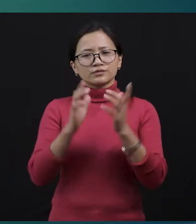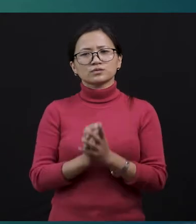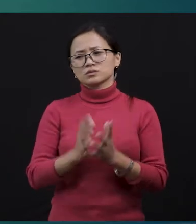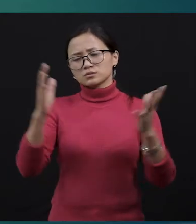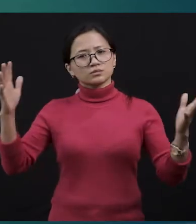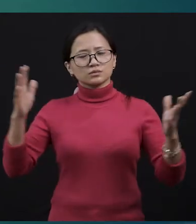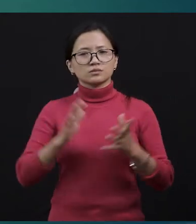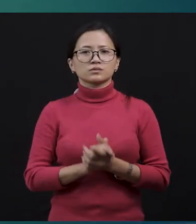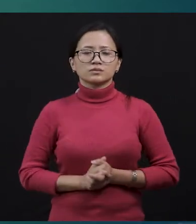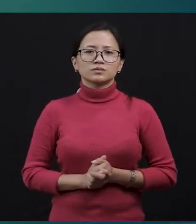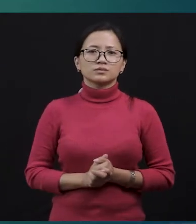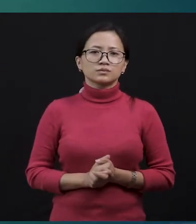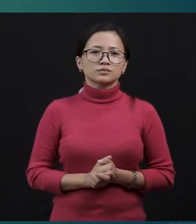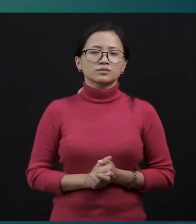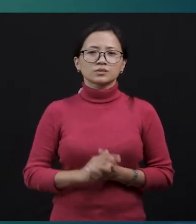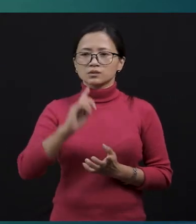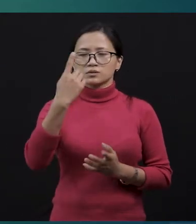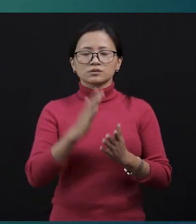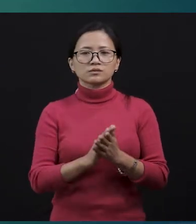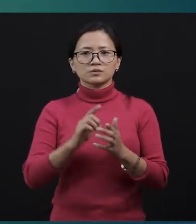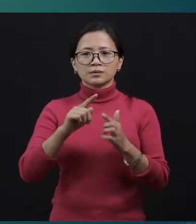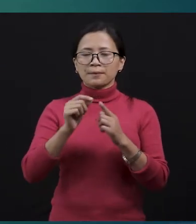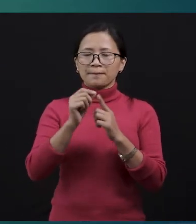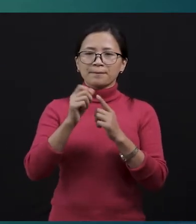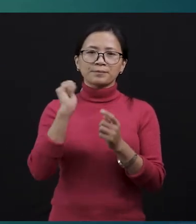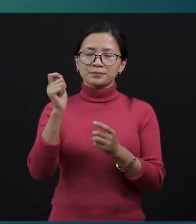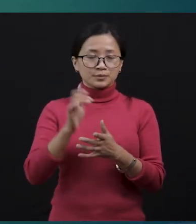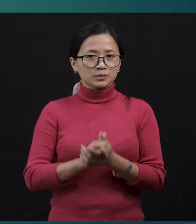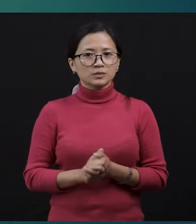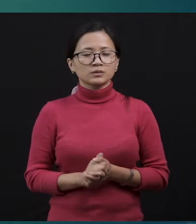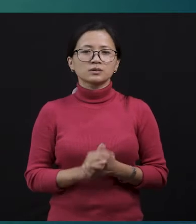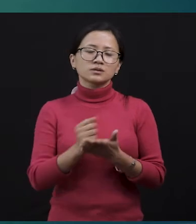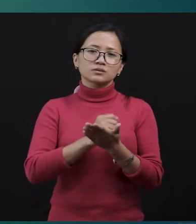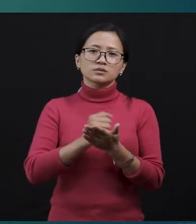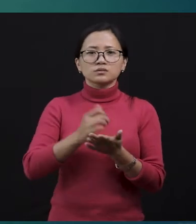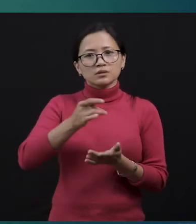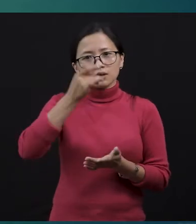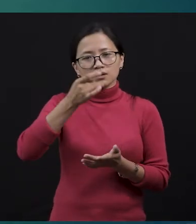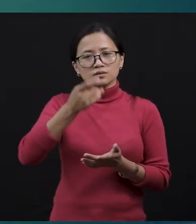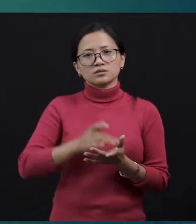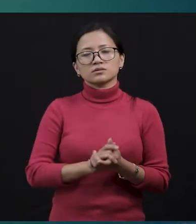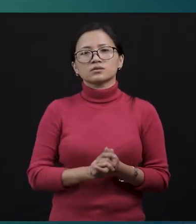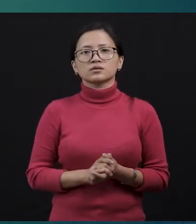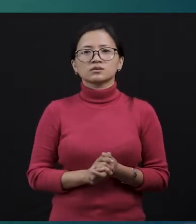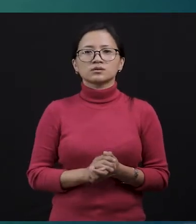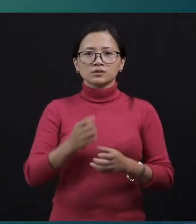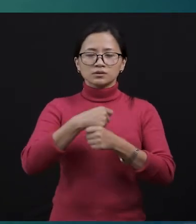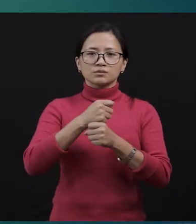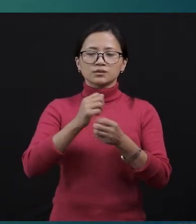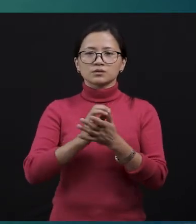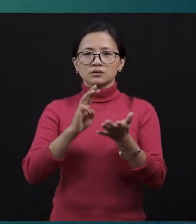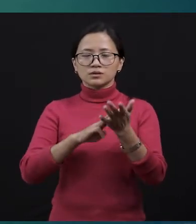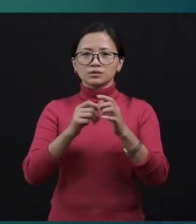and so on. And so that was one of their project. And also they tried to test for making